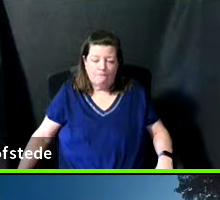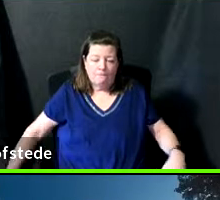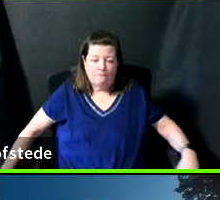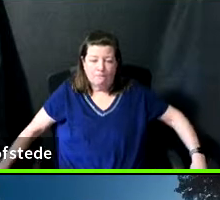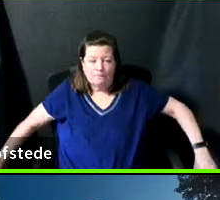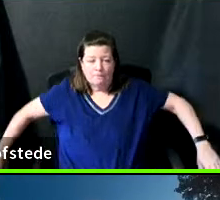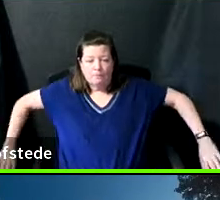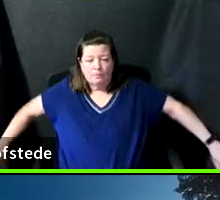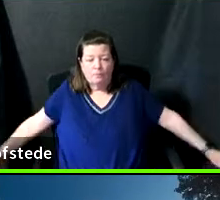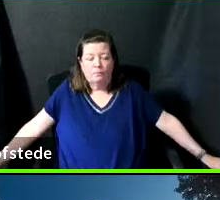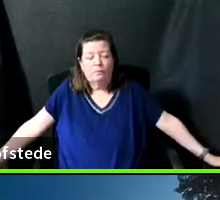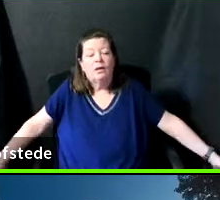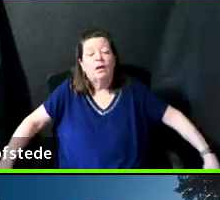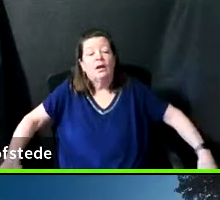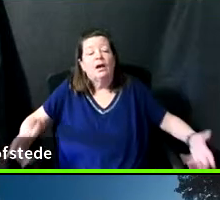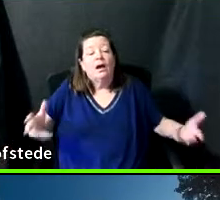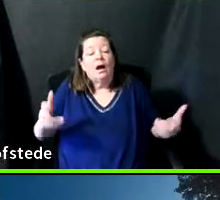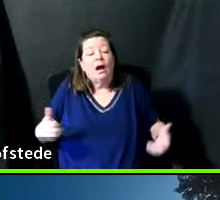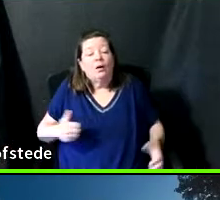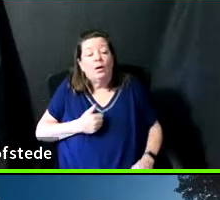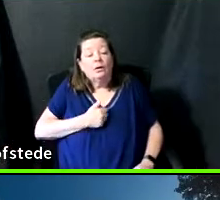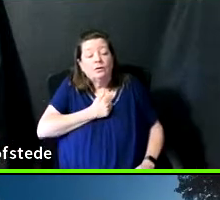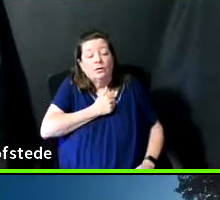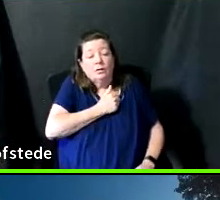Yeah, I just want to apologize for